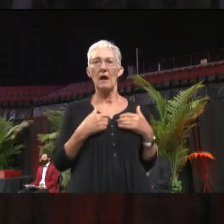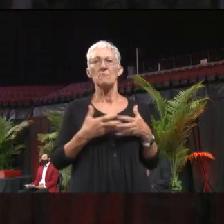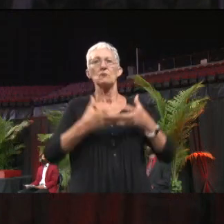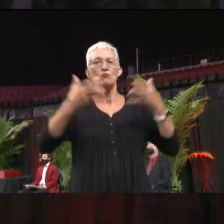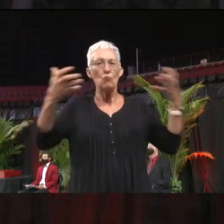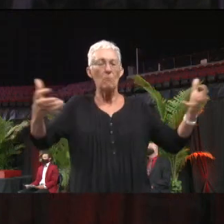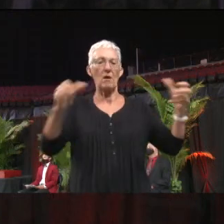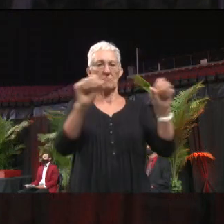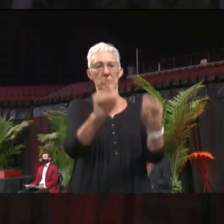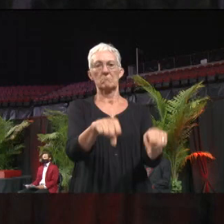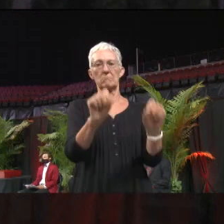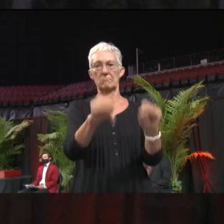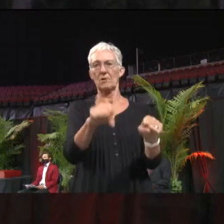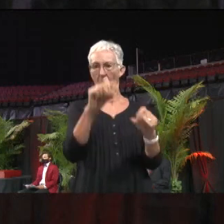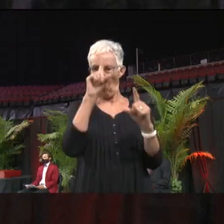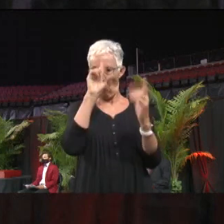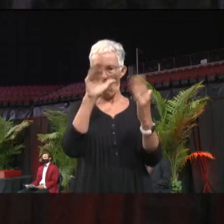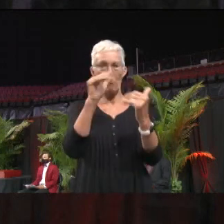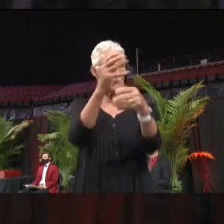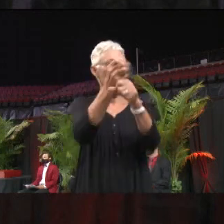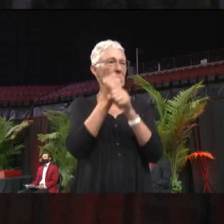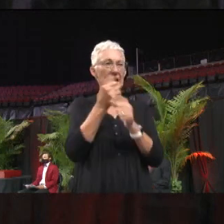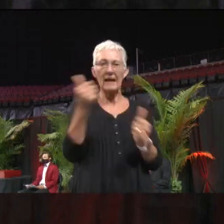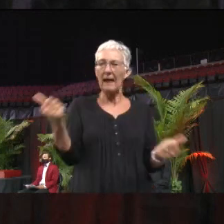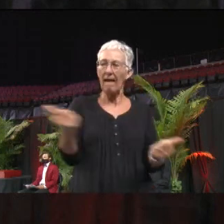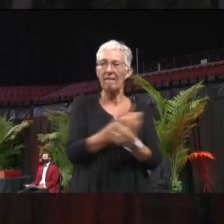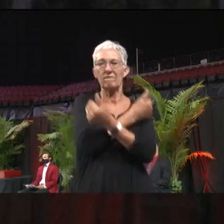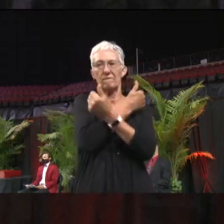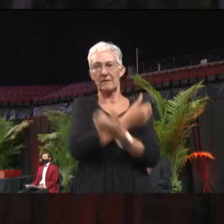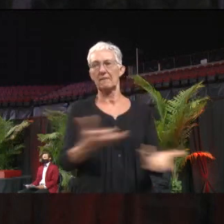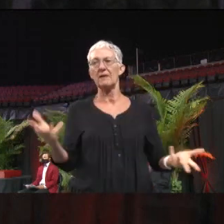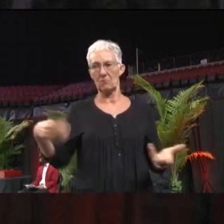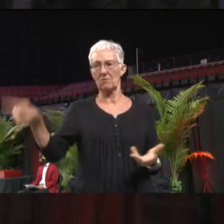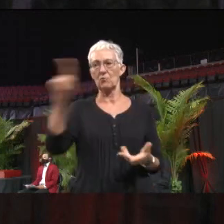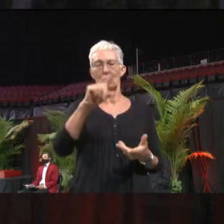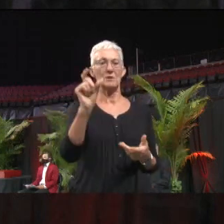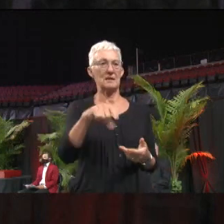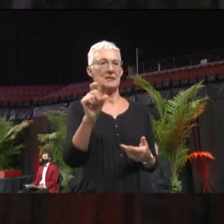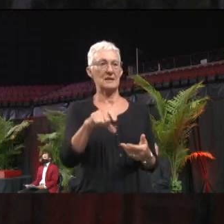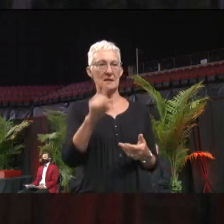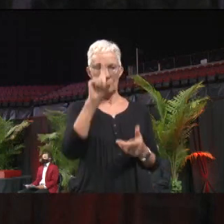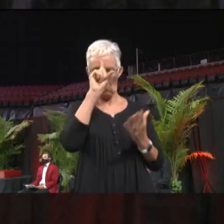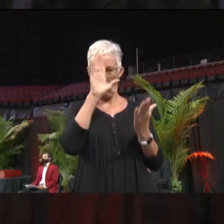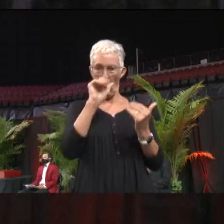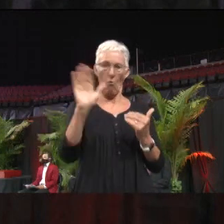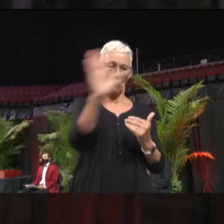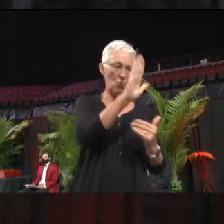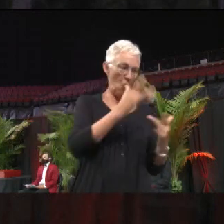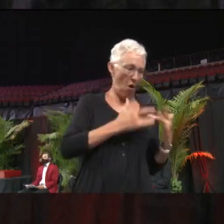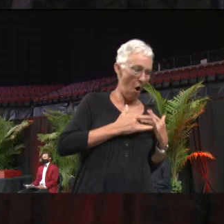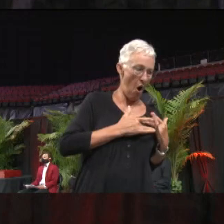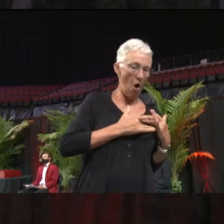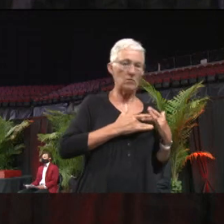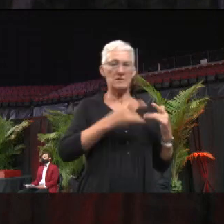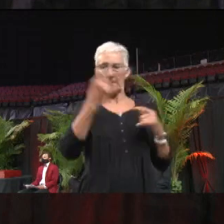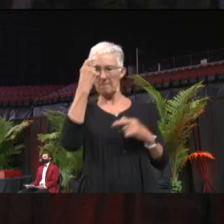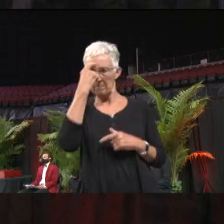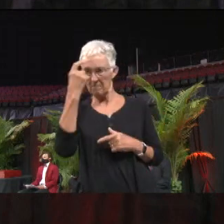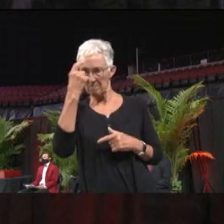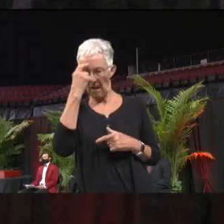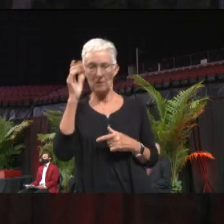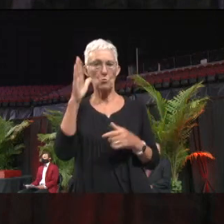for you. I hope good things flow into your lives continuously, and I hope your hearts and minds find more peace as time